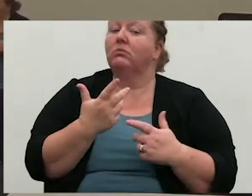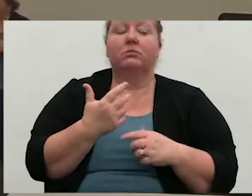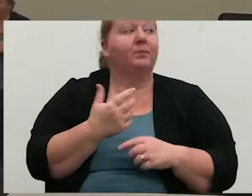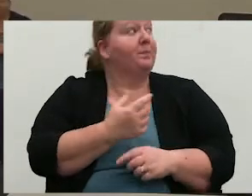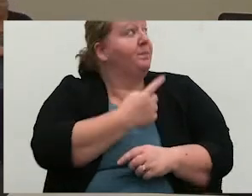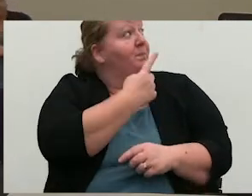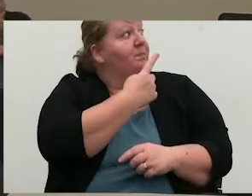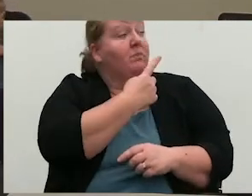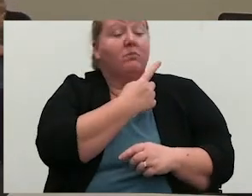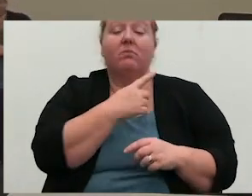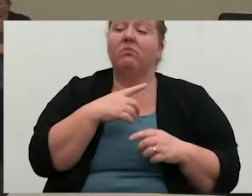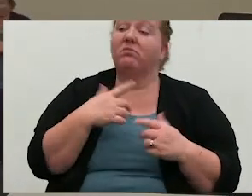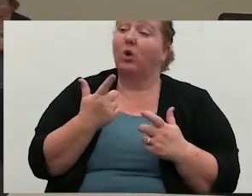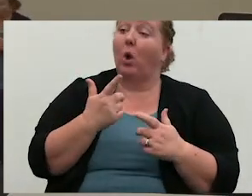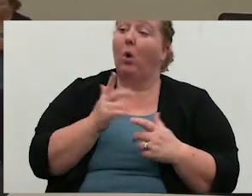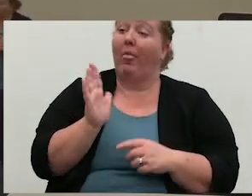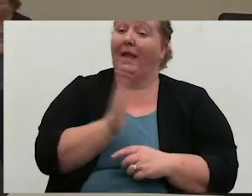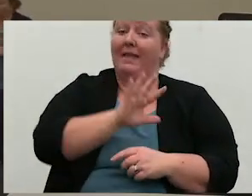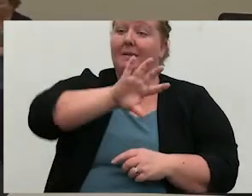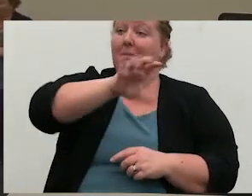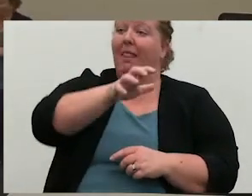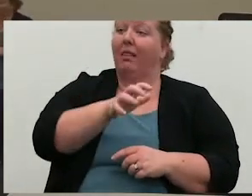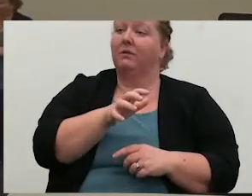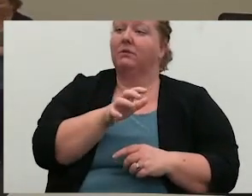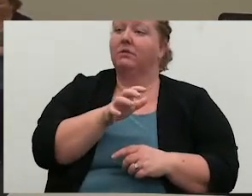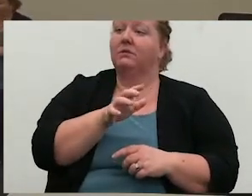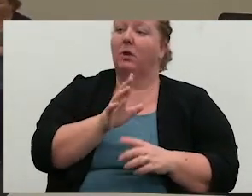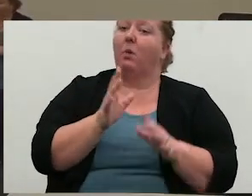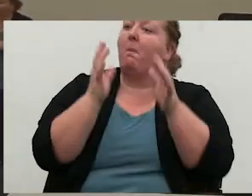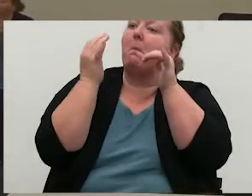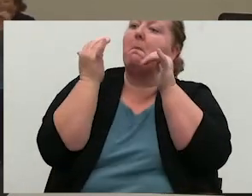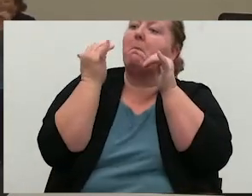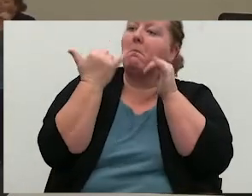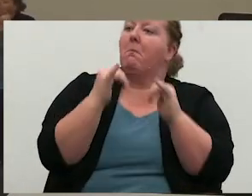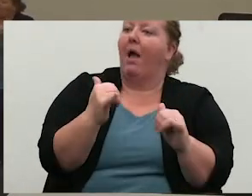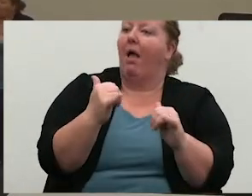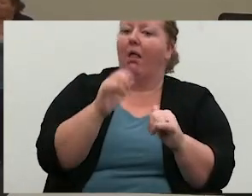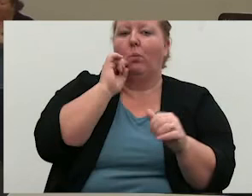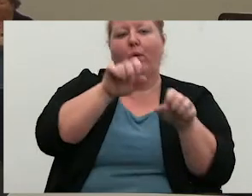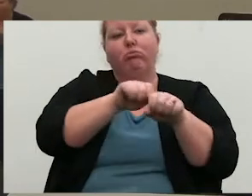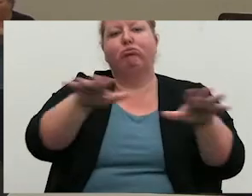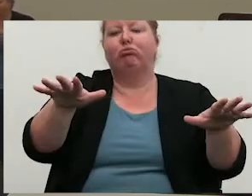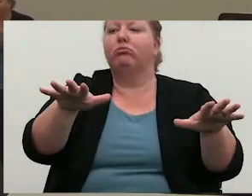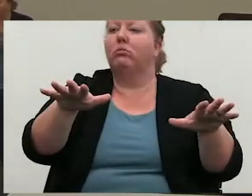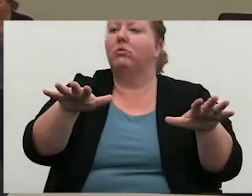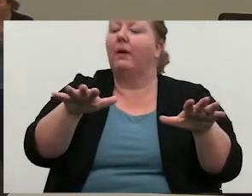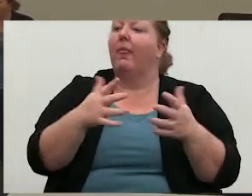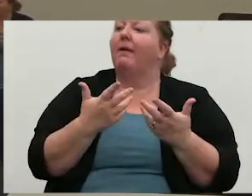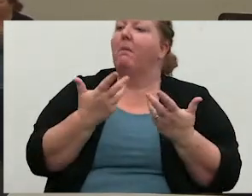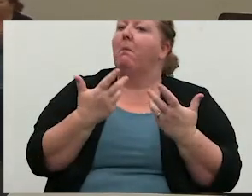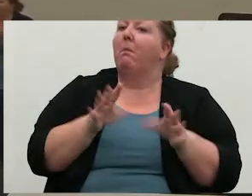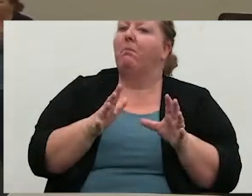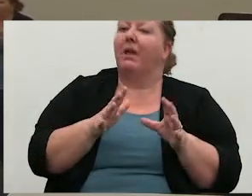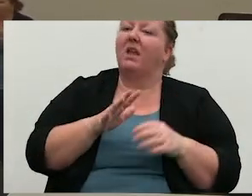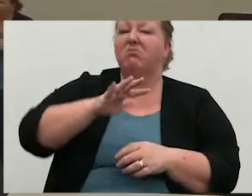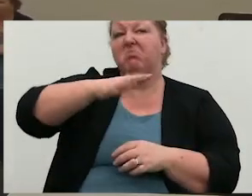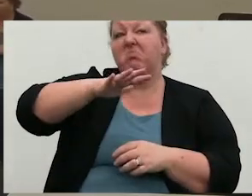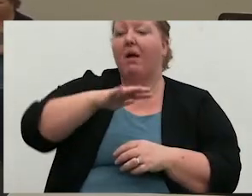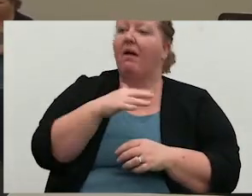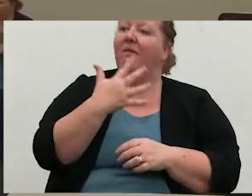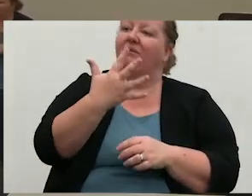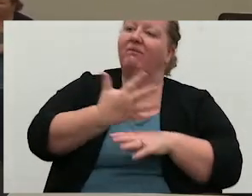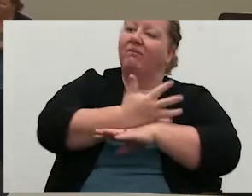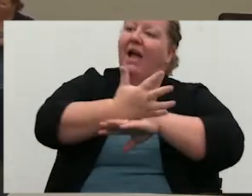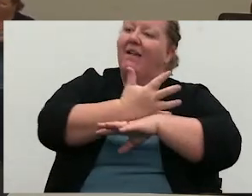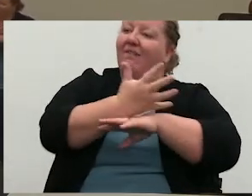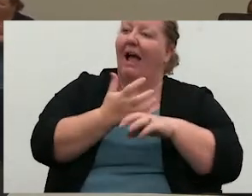Guides throughout the East Midlands, as part of the pilot phase, but we're rolling it out gradually, have been doing, on average, about 5